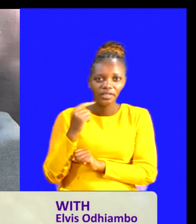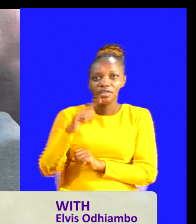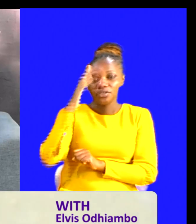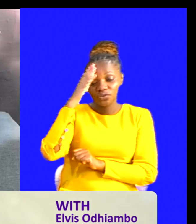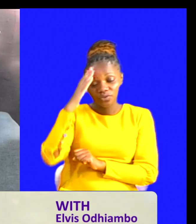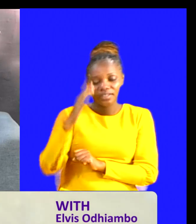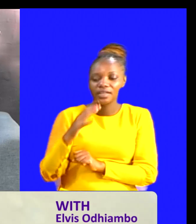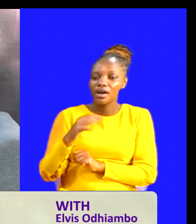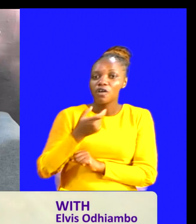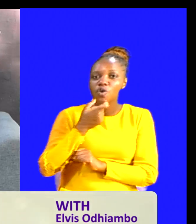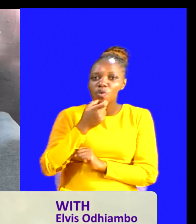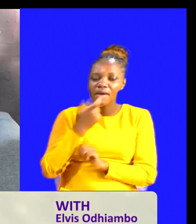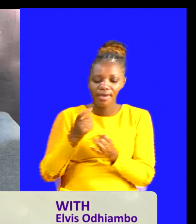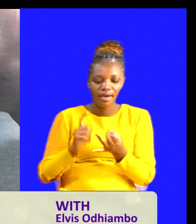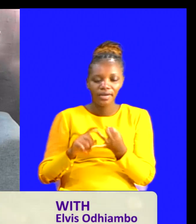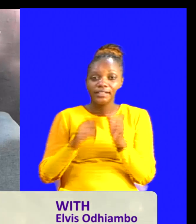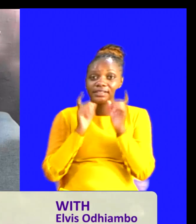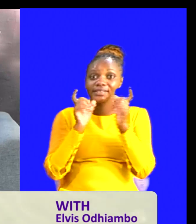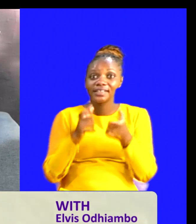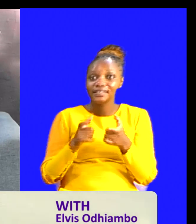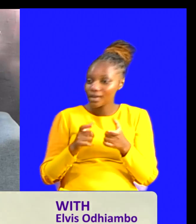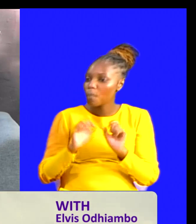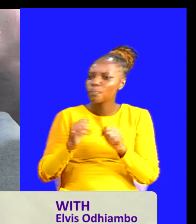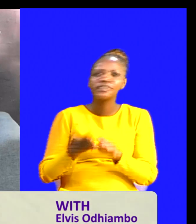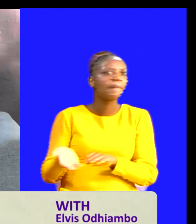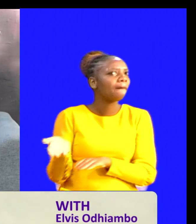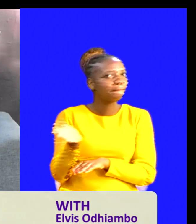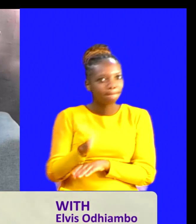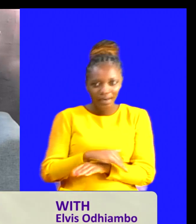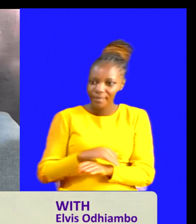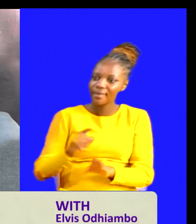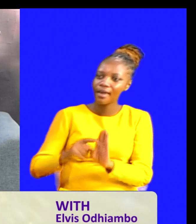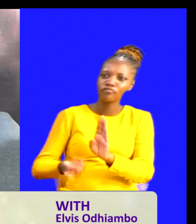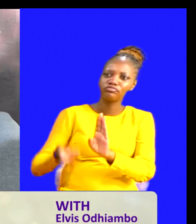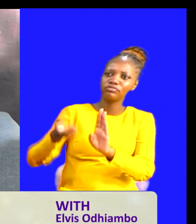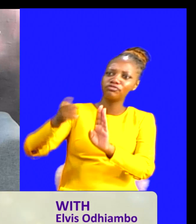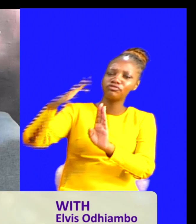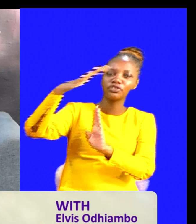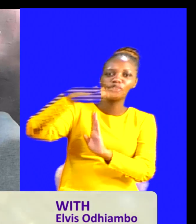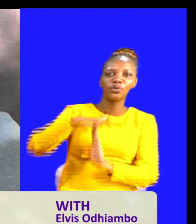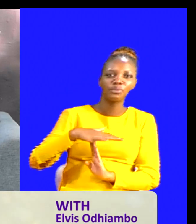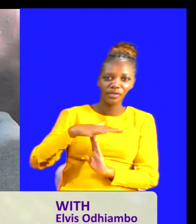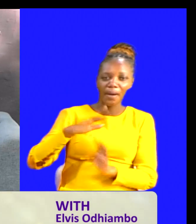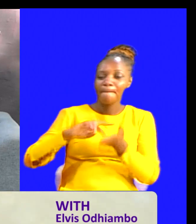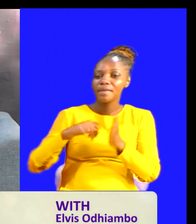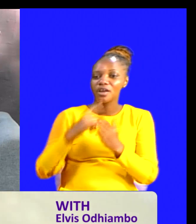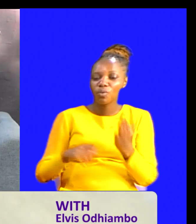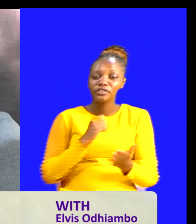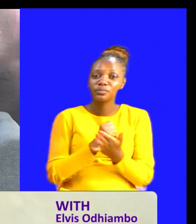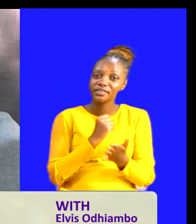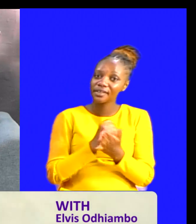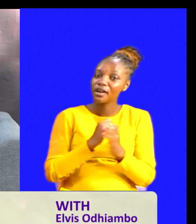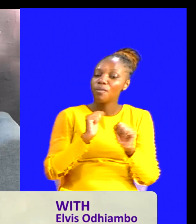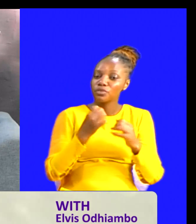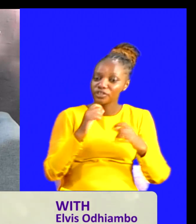Mahia, the likes of Tusker, they are definitely going to bounce back and come back to the top 4 where they are supposed to be. So Poster Rangers should enjoy